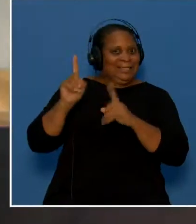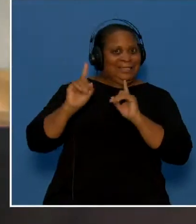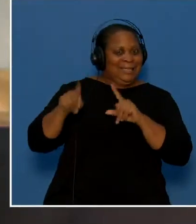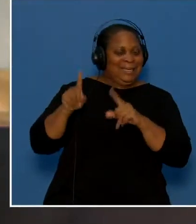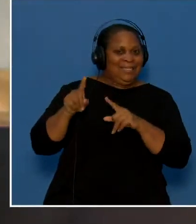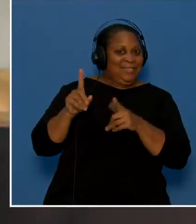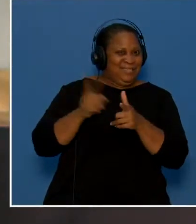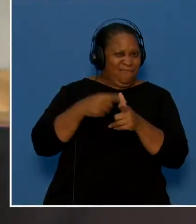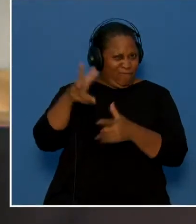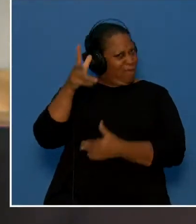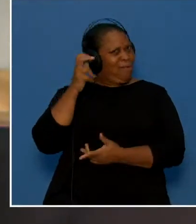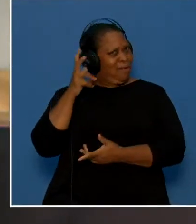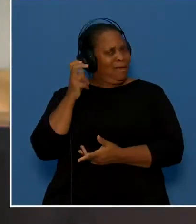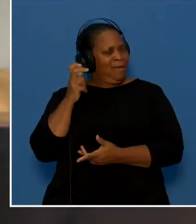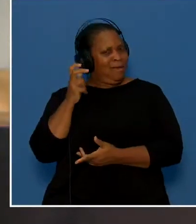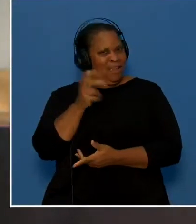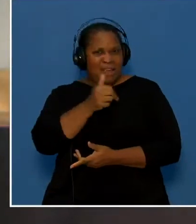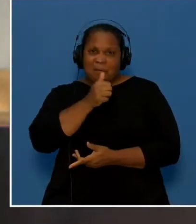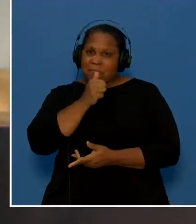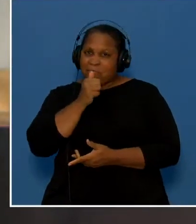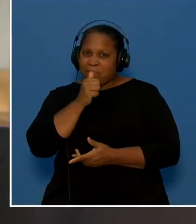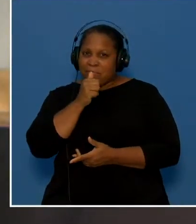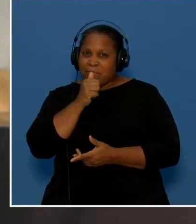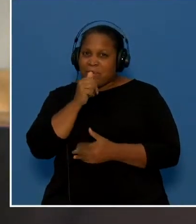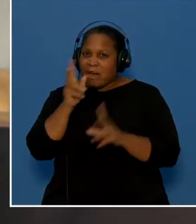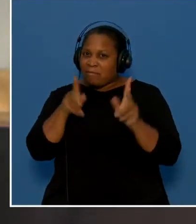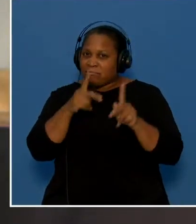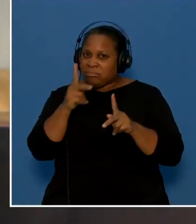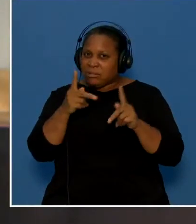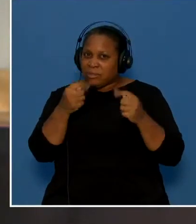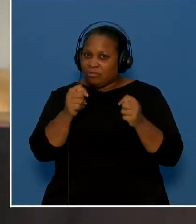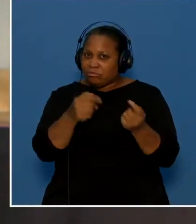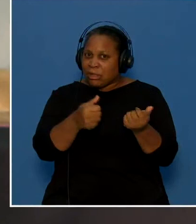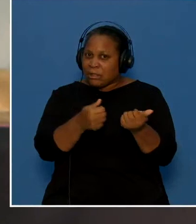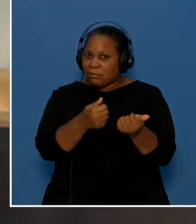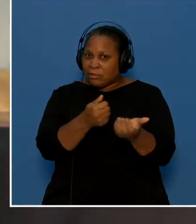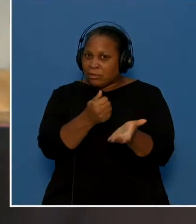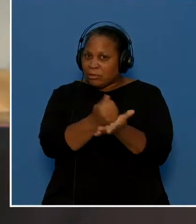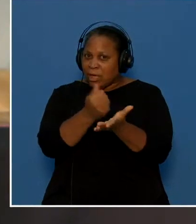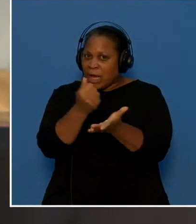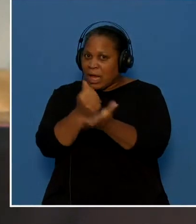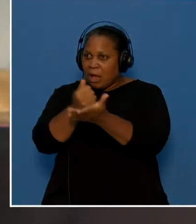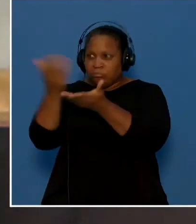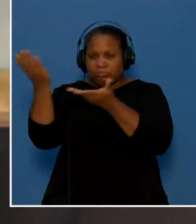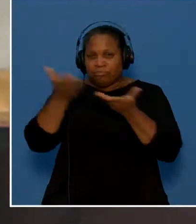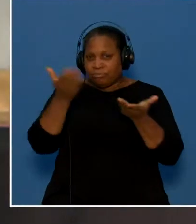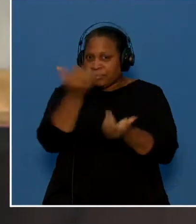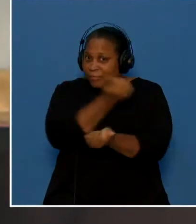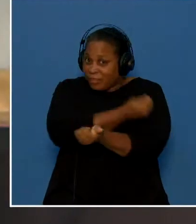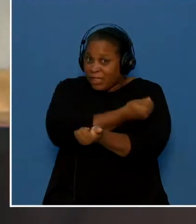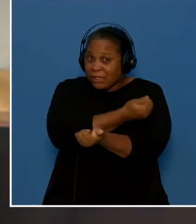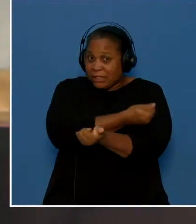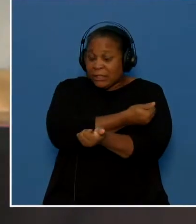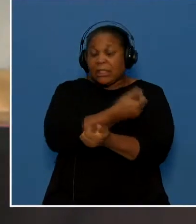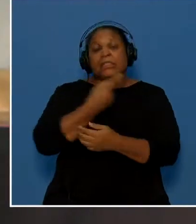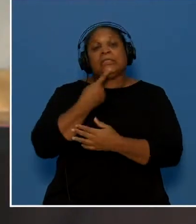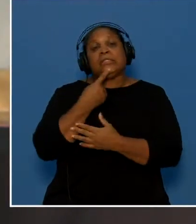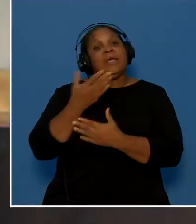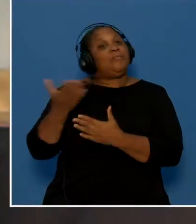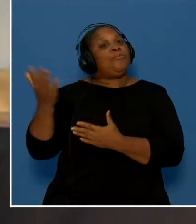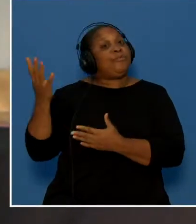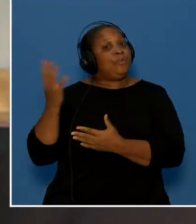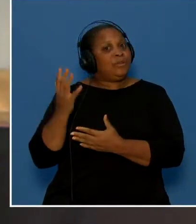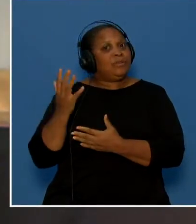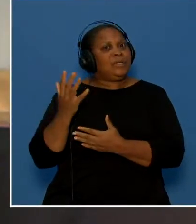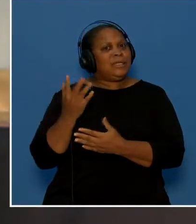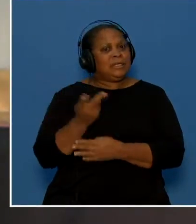of private agencies attempting to perhaps help secure the vaccine. As I've indicated previously, we